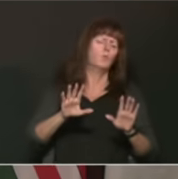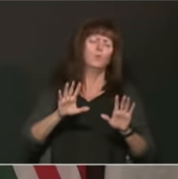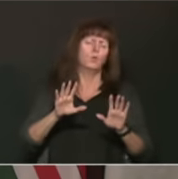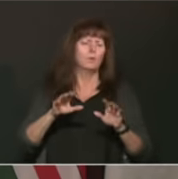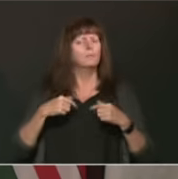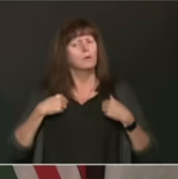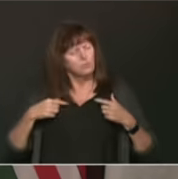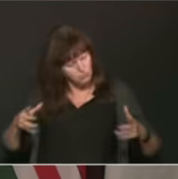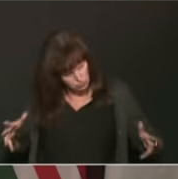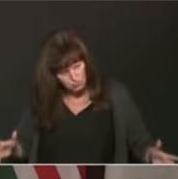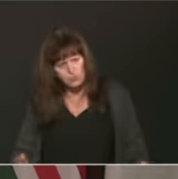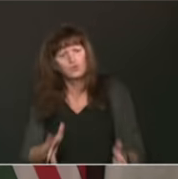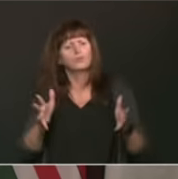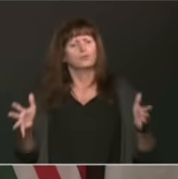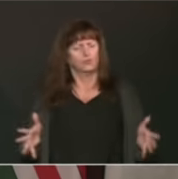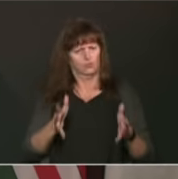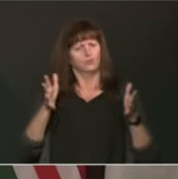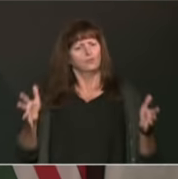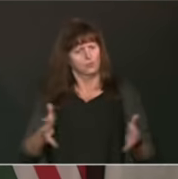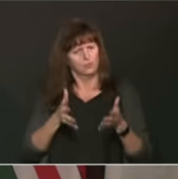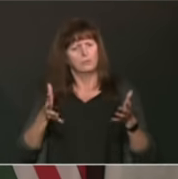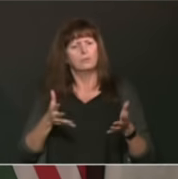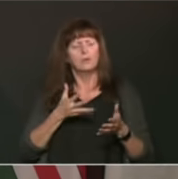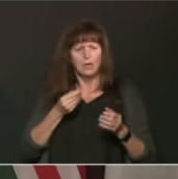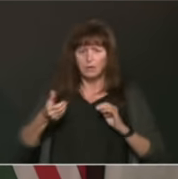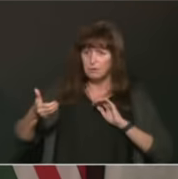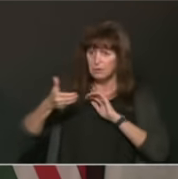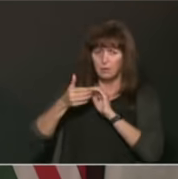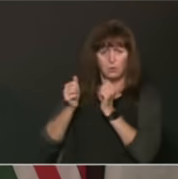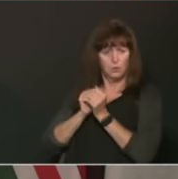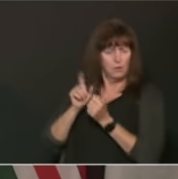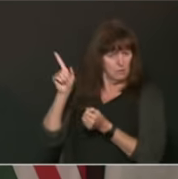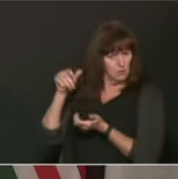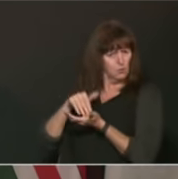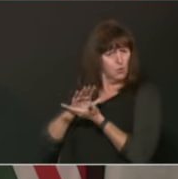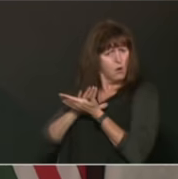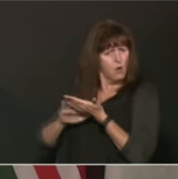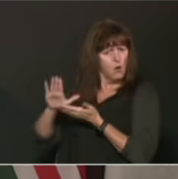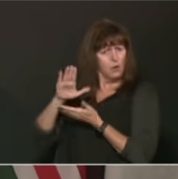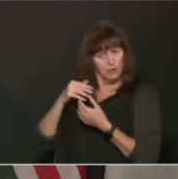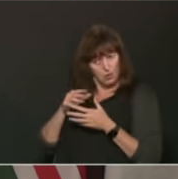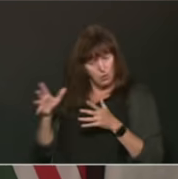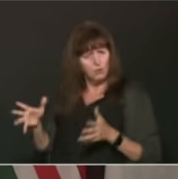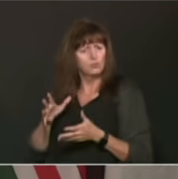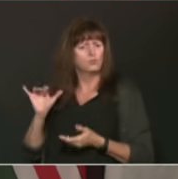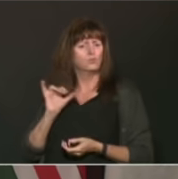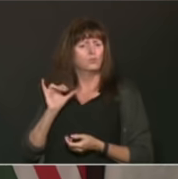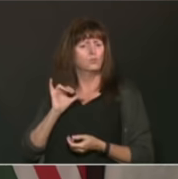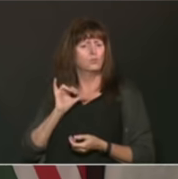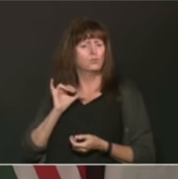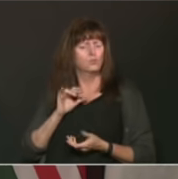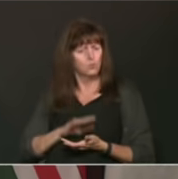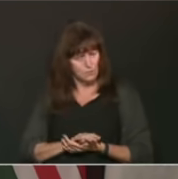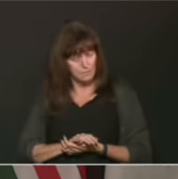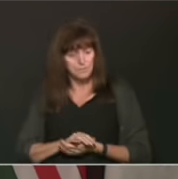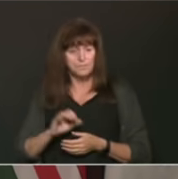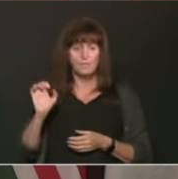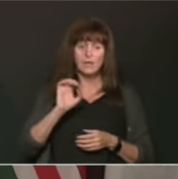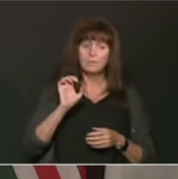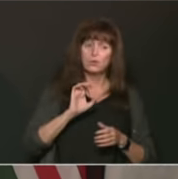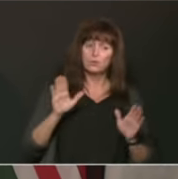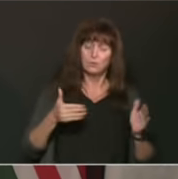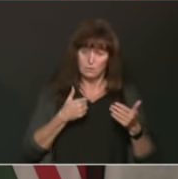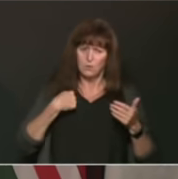by our office in partnership with the college. The impact on emergency departments, we monitor emergency department visit volume